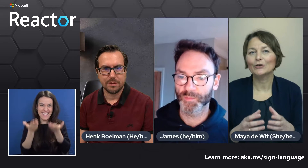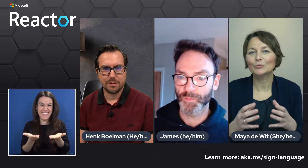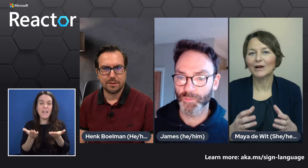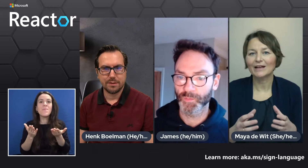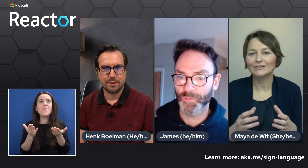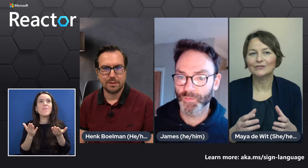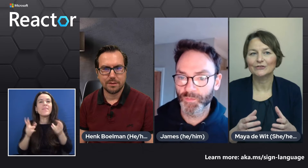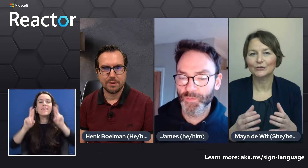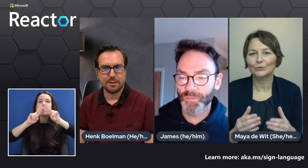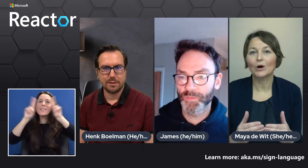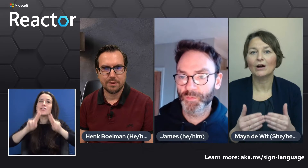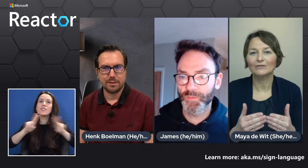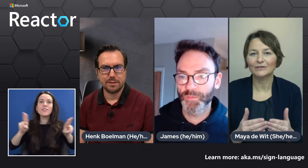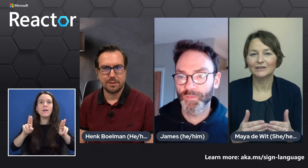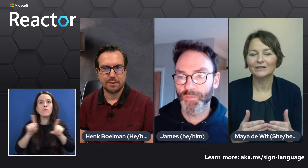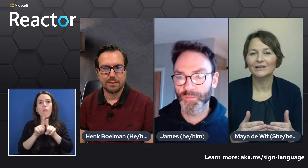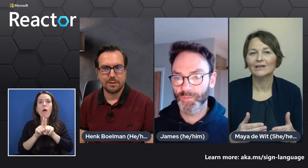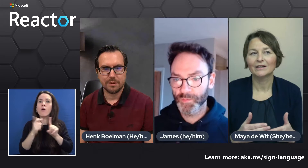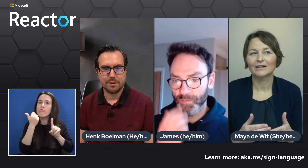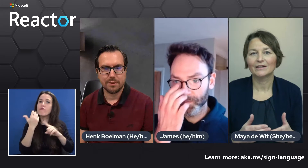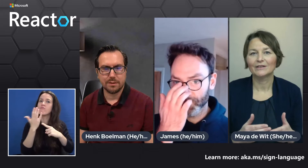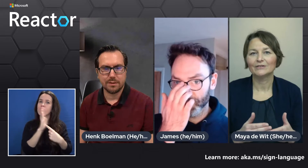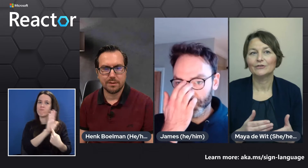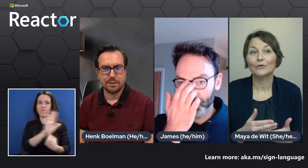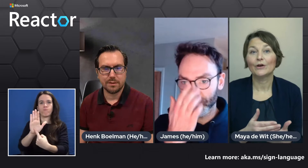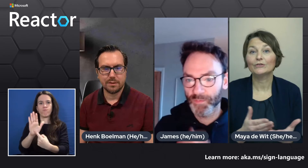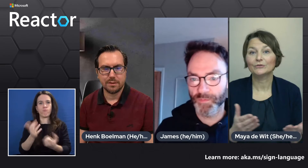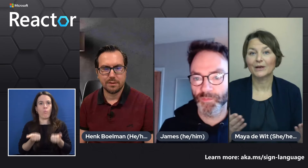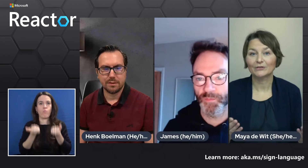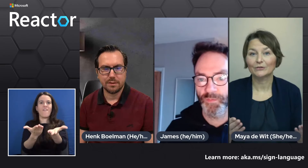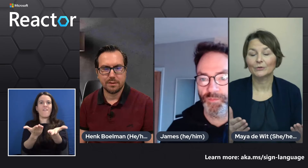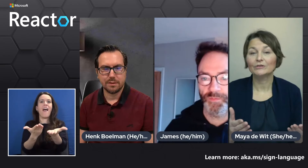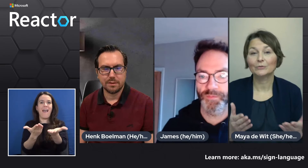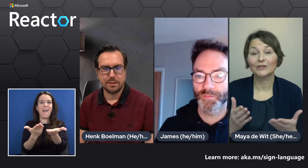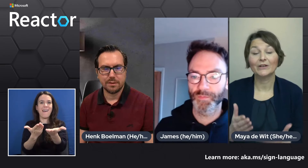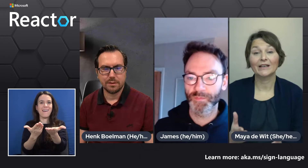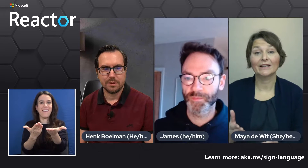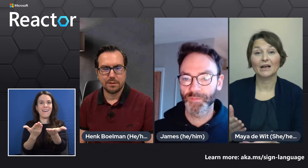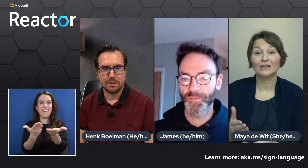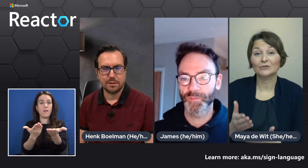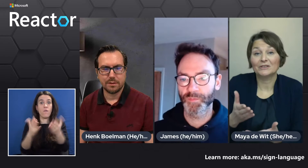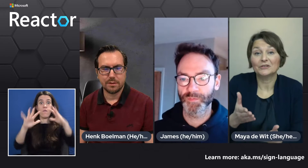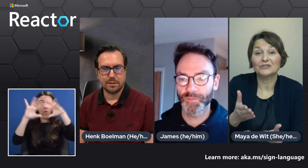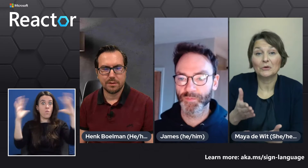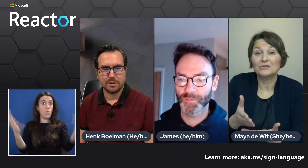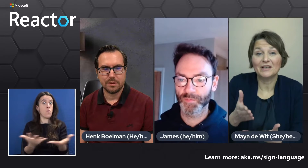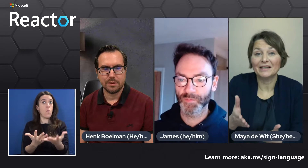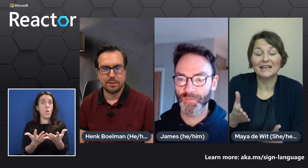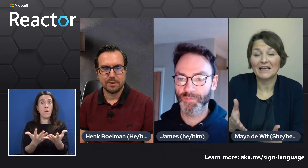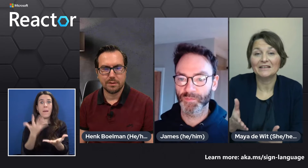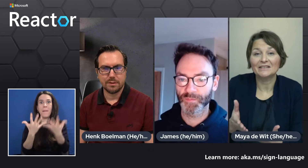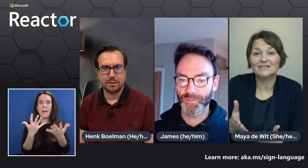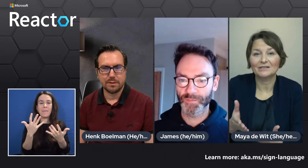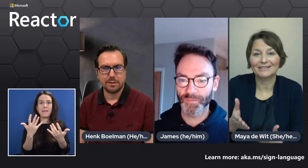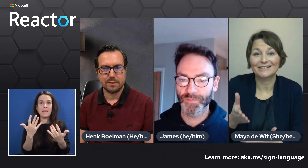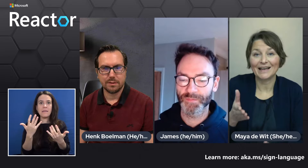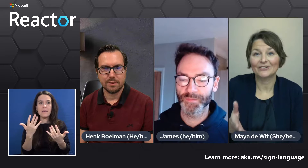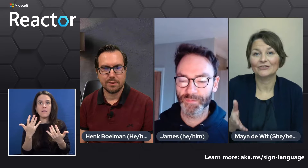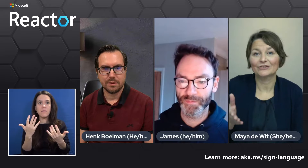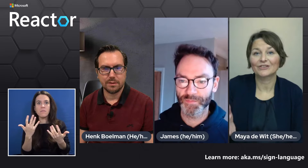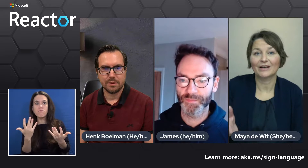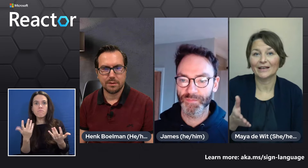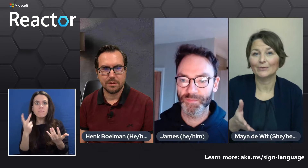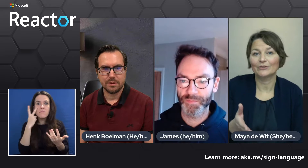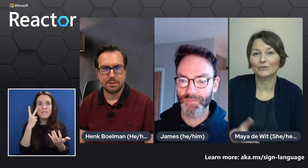a good practice to offer to those around the world when you cannot, or there's no dedicated